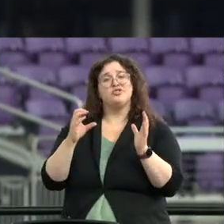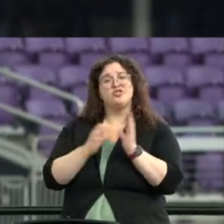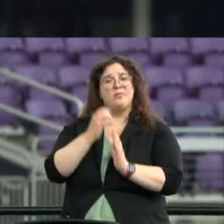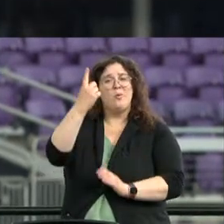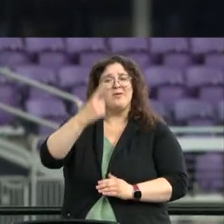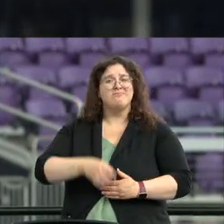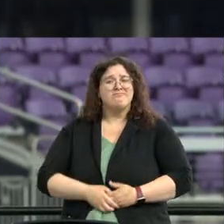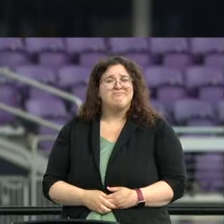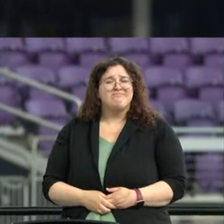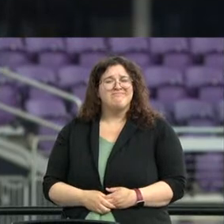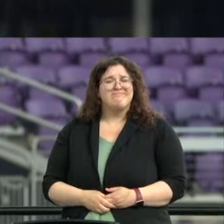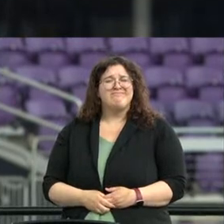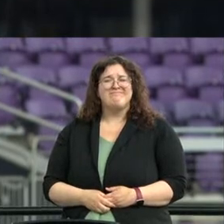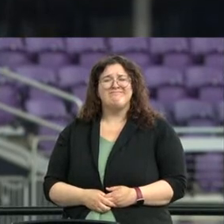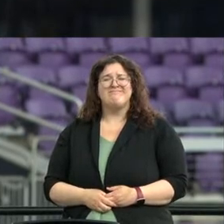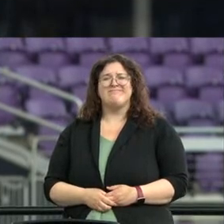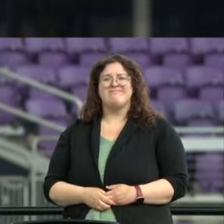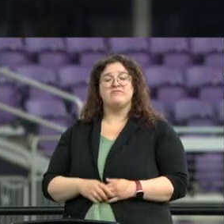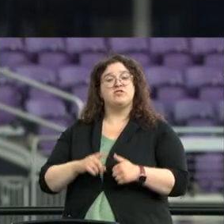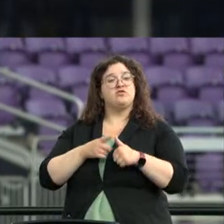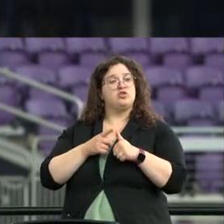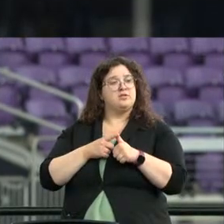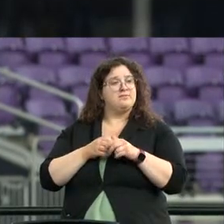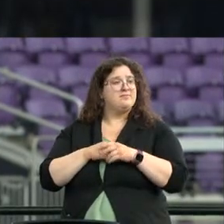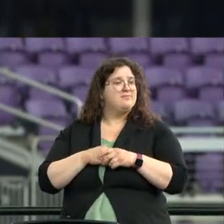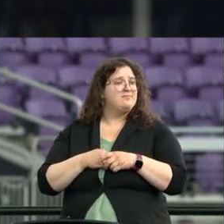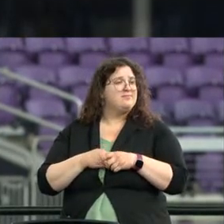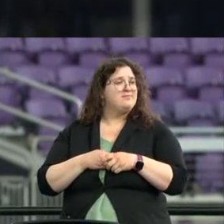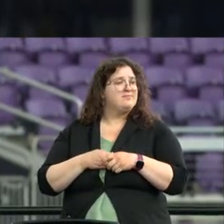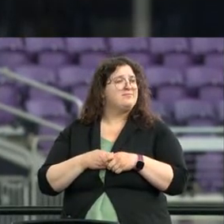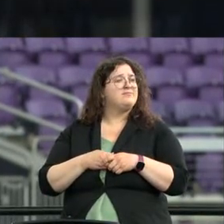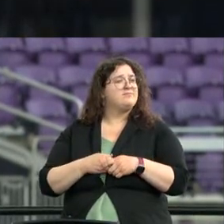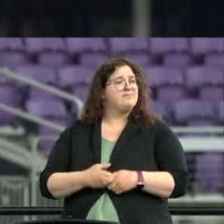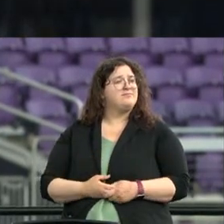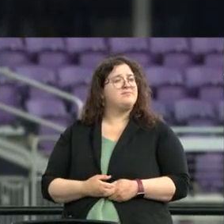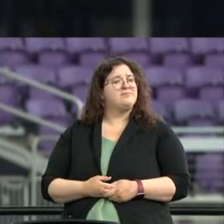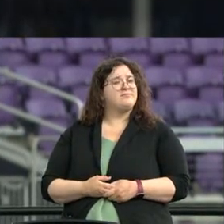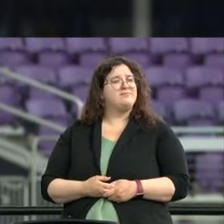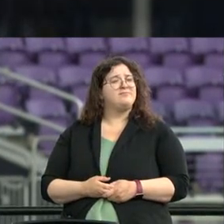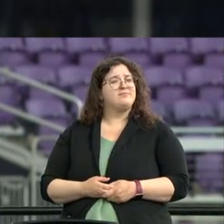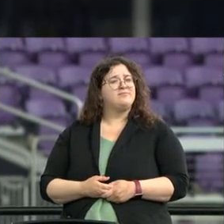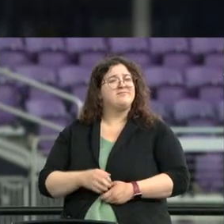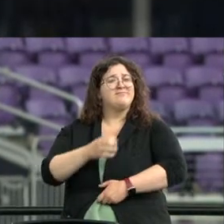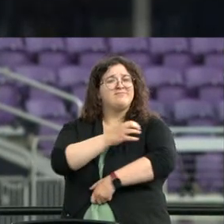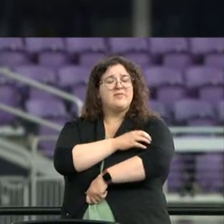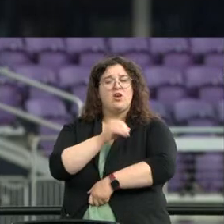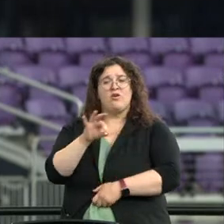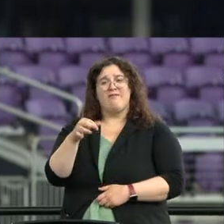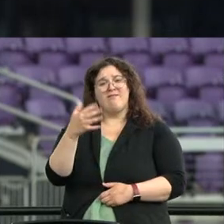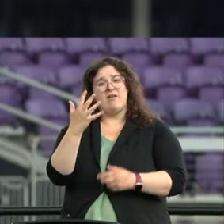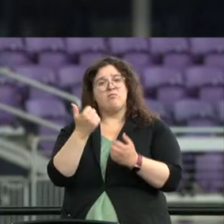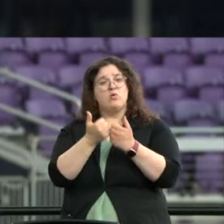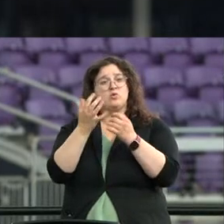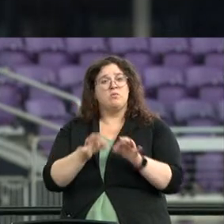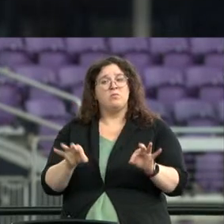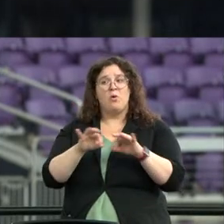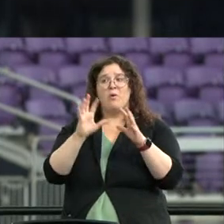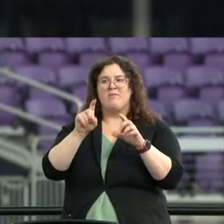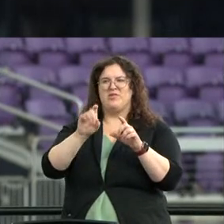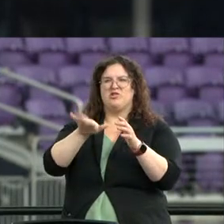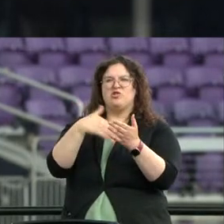one. First, the most powerful, most evident and well-known virtues of the Power of Five is the importance of arriving